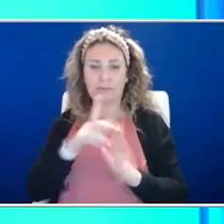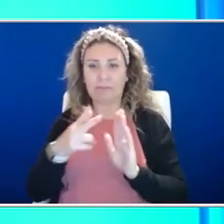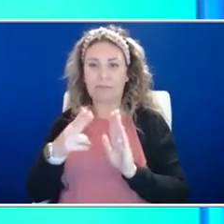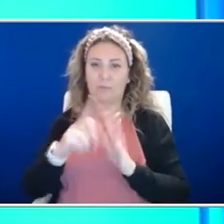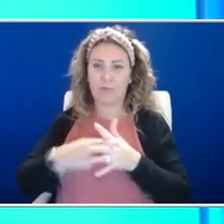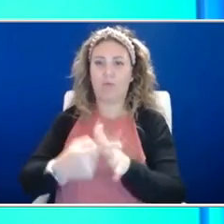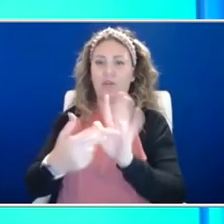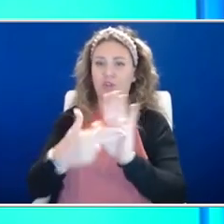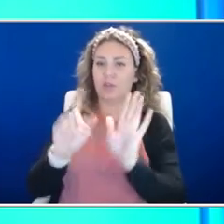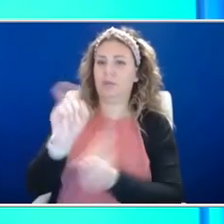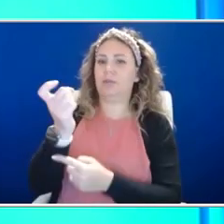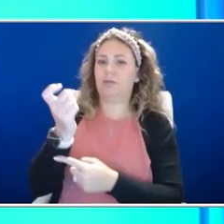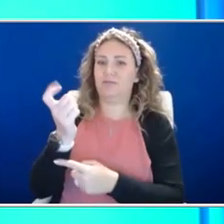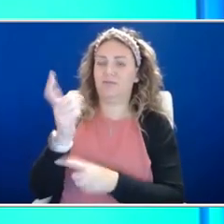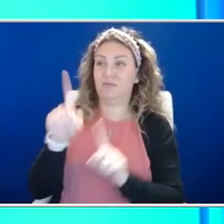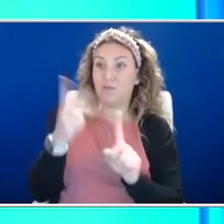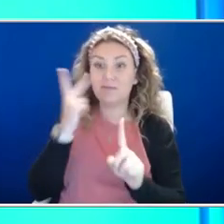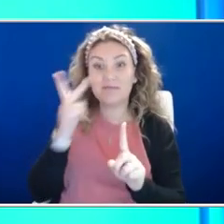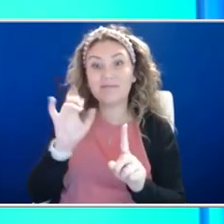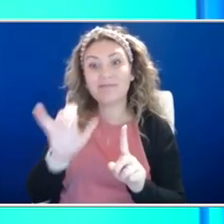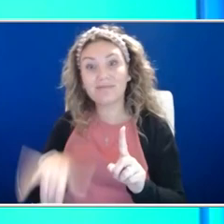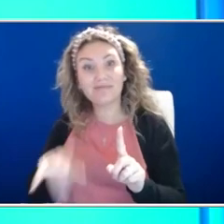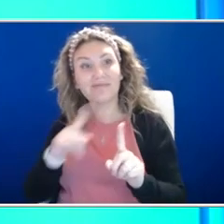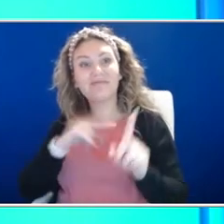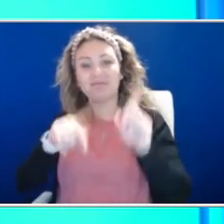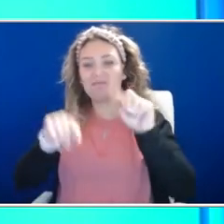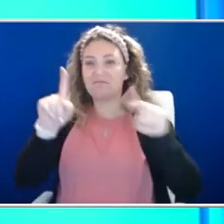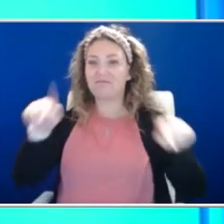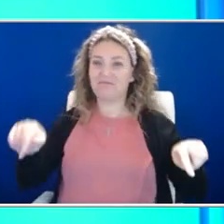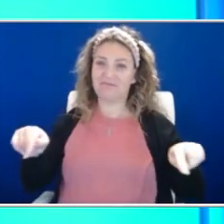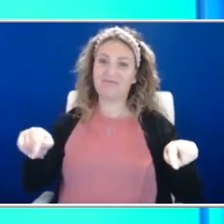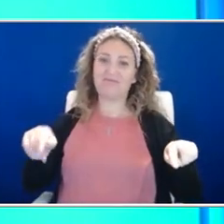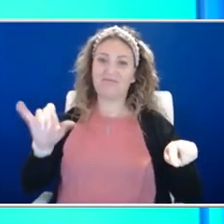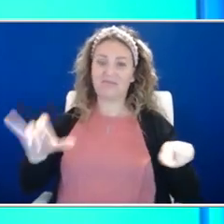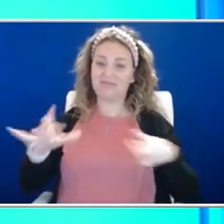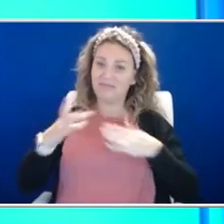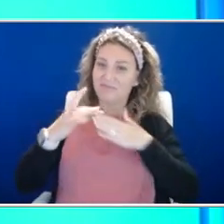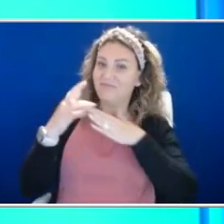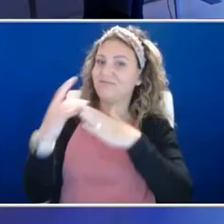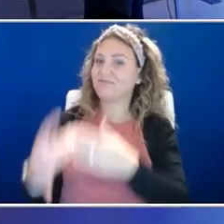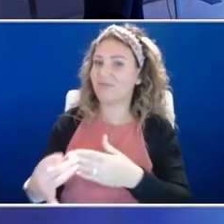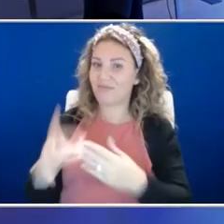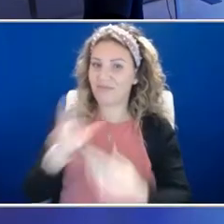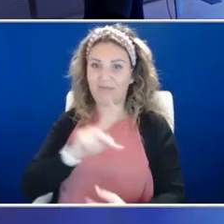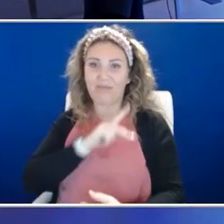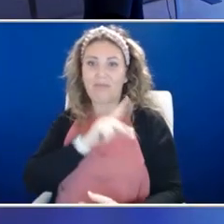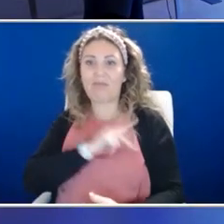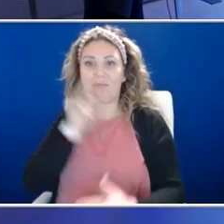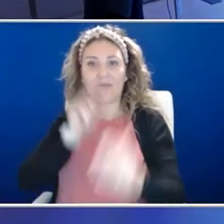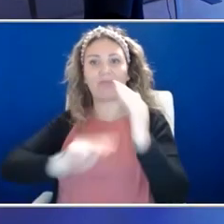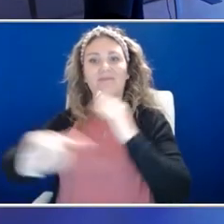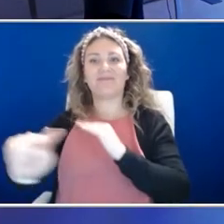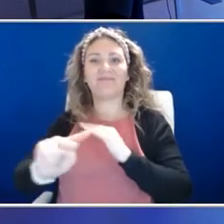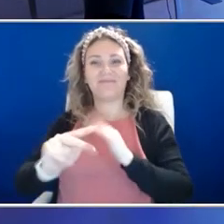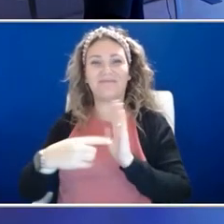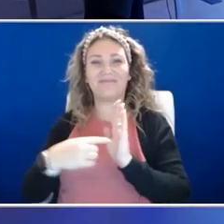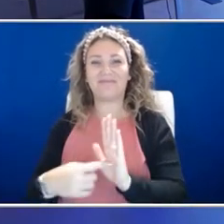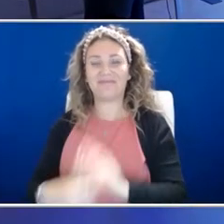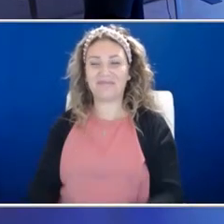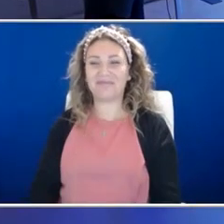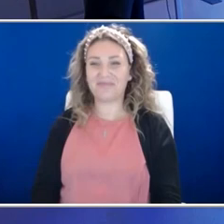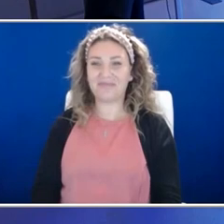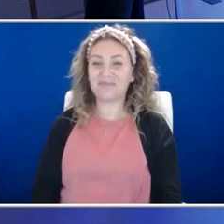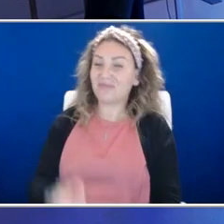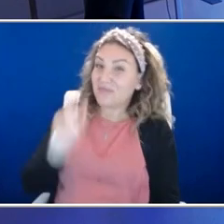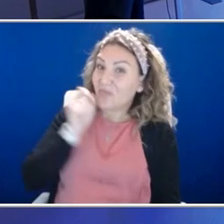we saw the variation in the performance. Mm-hmm. So that led us to the personalized predictive modeling. Yeah, very, very cool. So